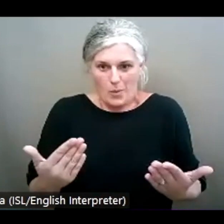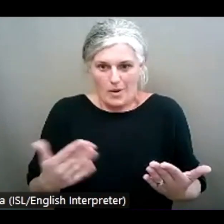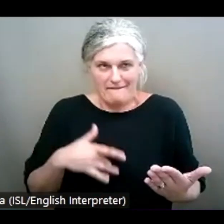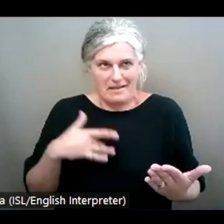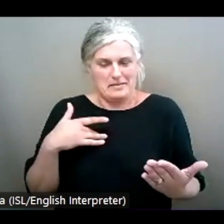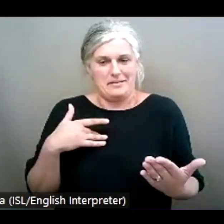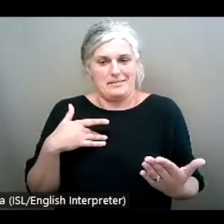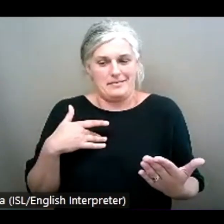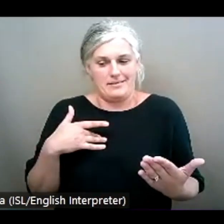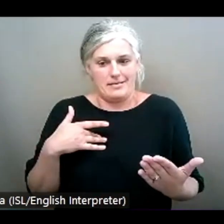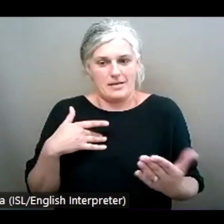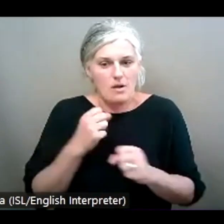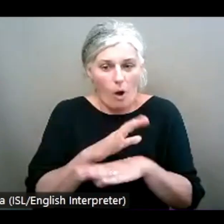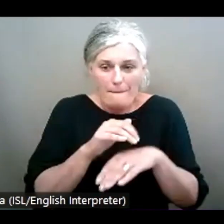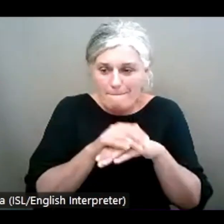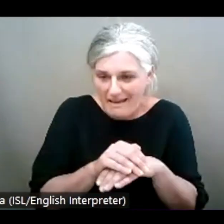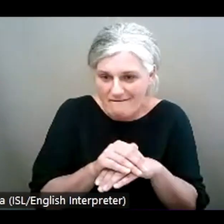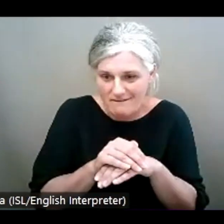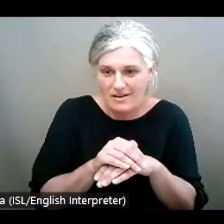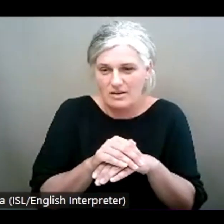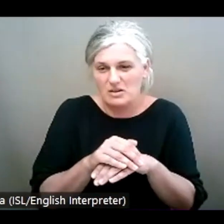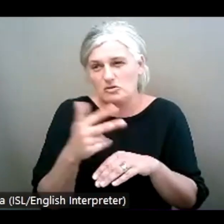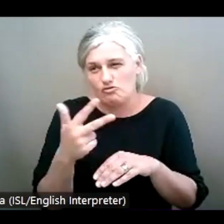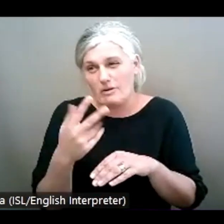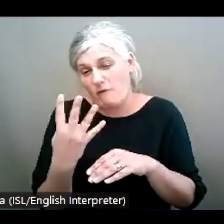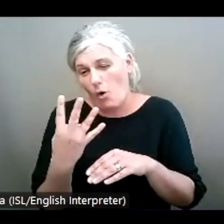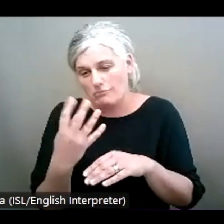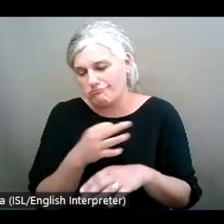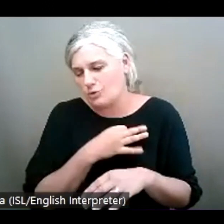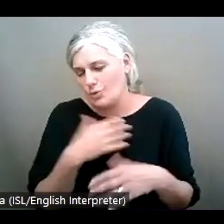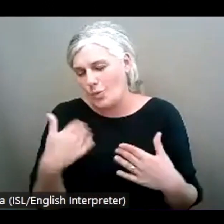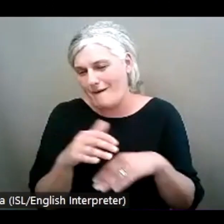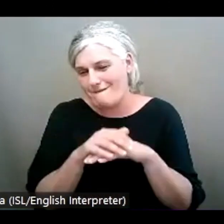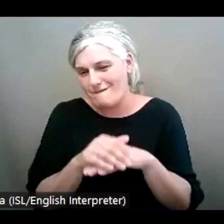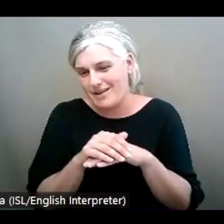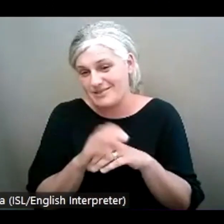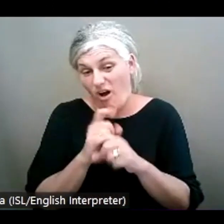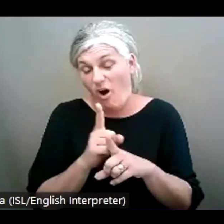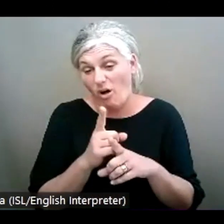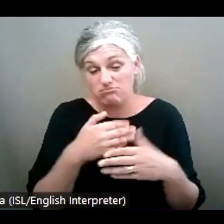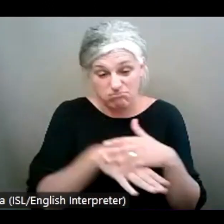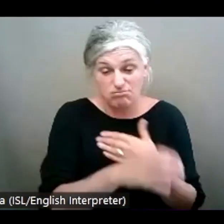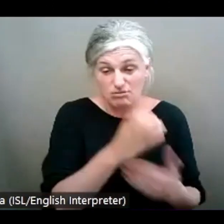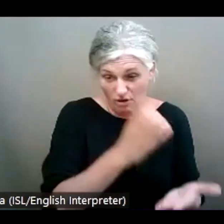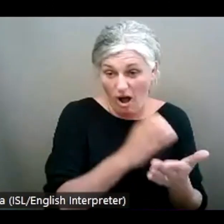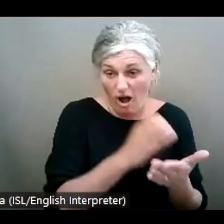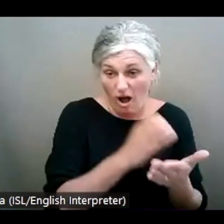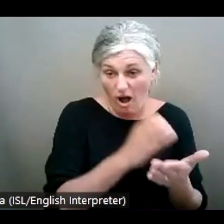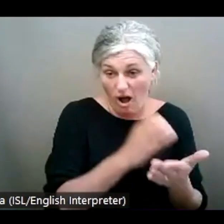So all my friends, so I had 3 or 4 really good friends, and they all went to college, so they